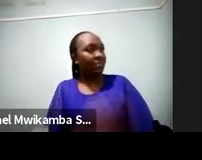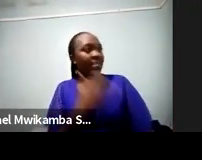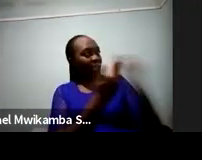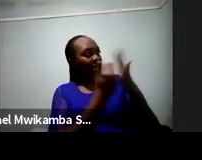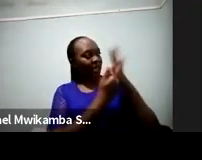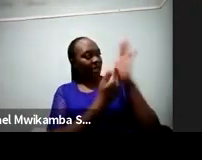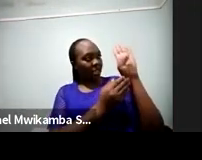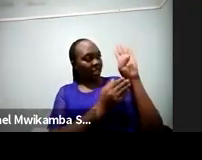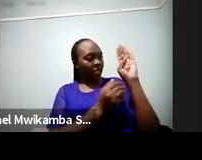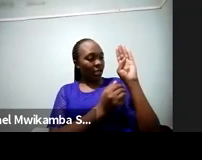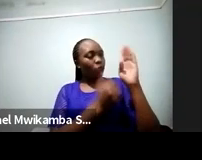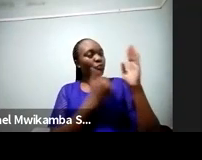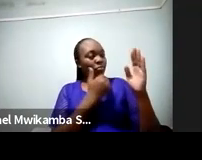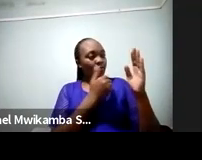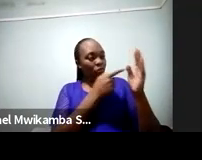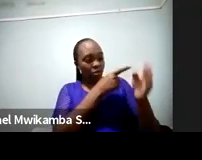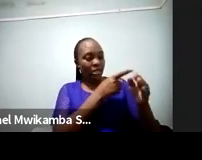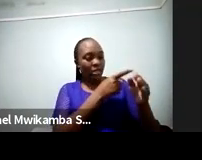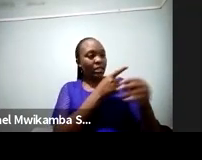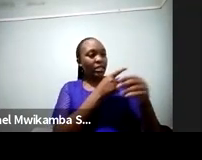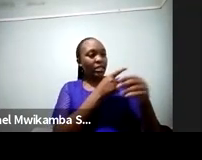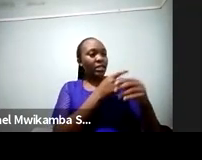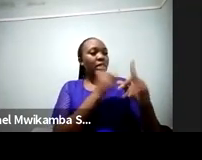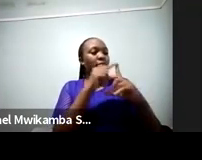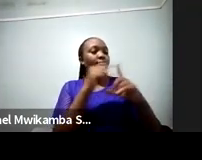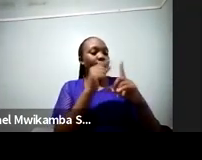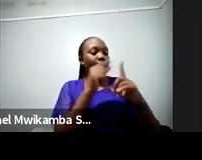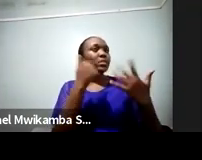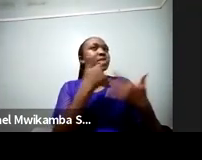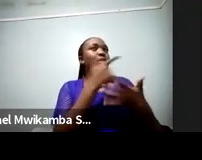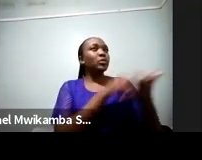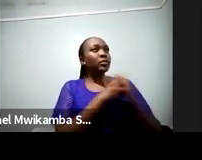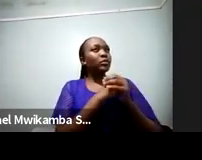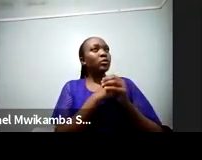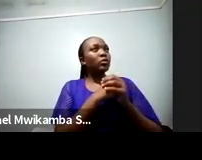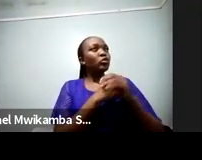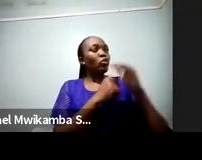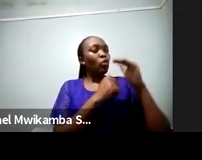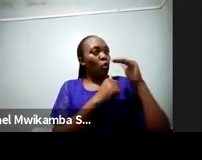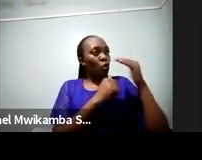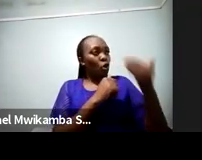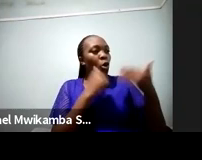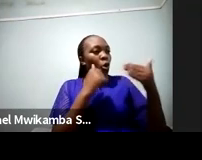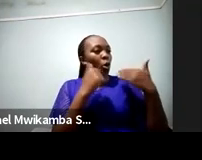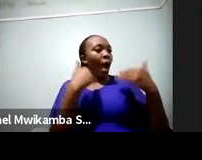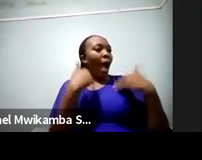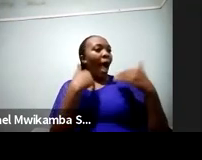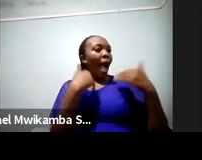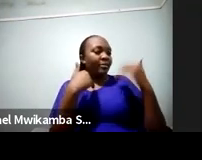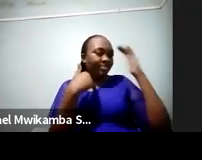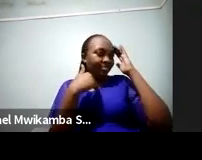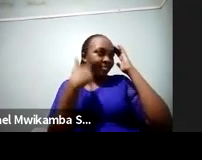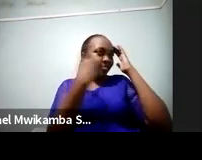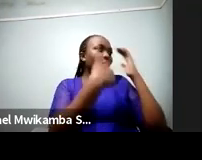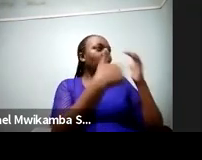in finance. You have money lying idle in the bank. If you are going to sit on money, just to feel your wallet is full and you are not doing anything